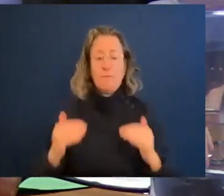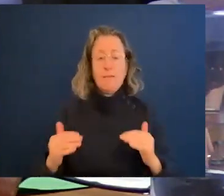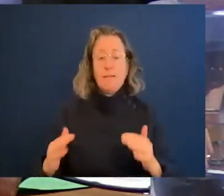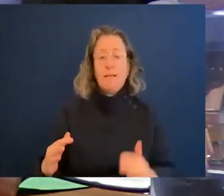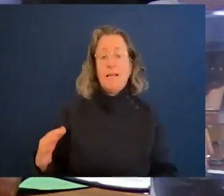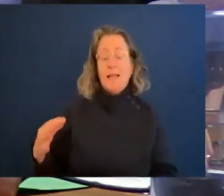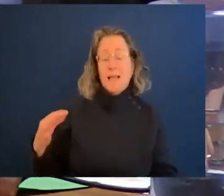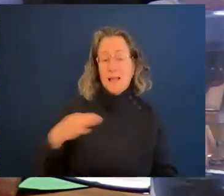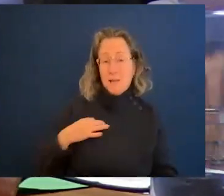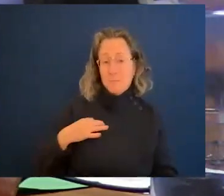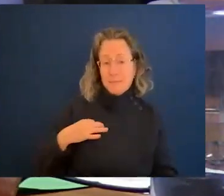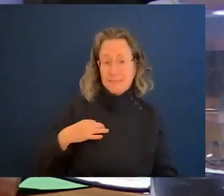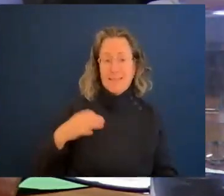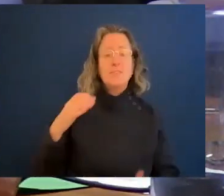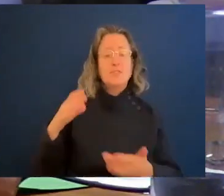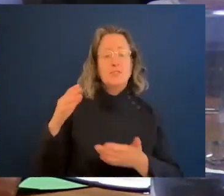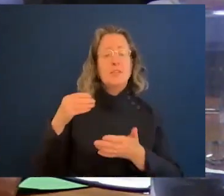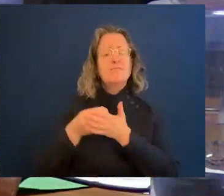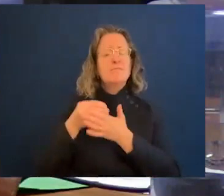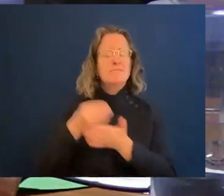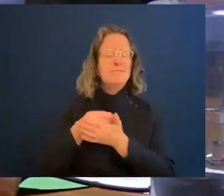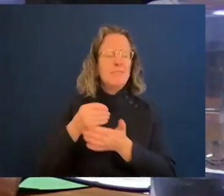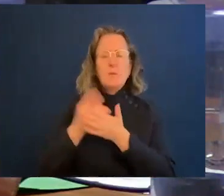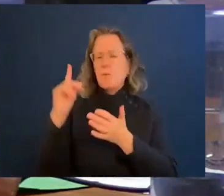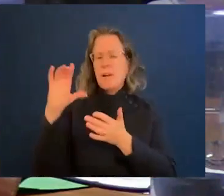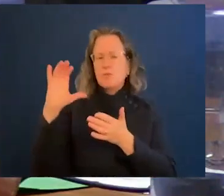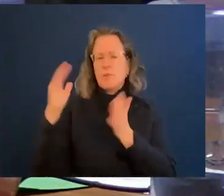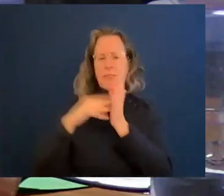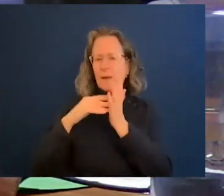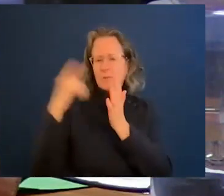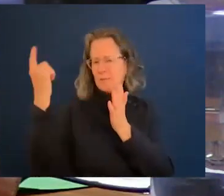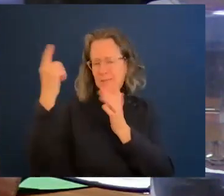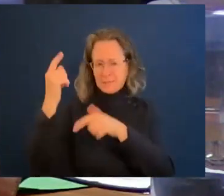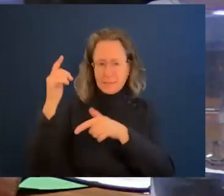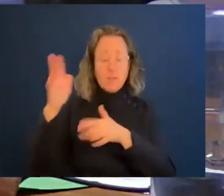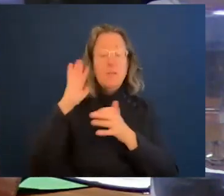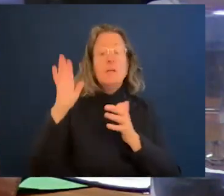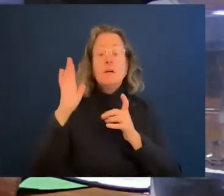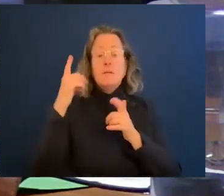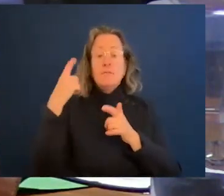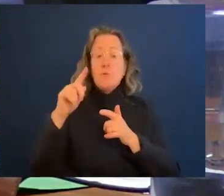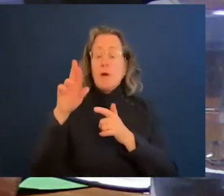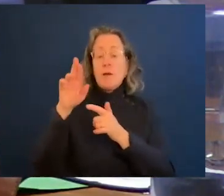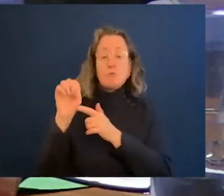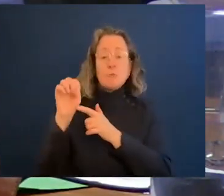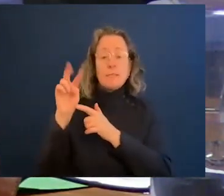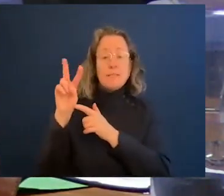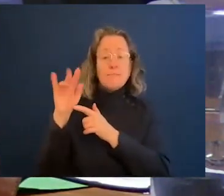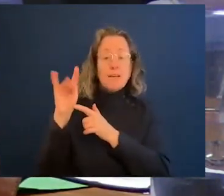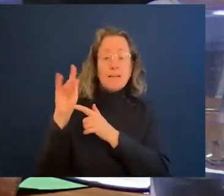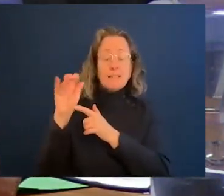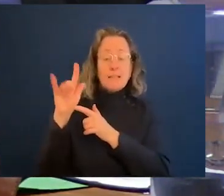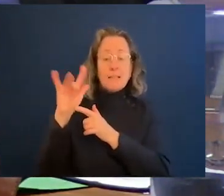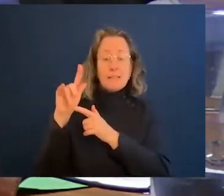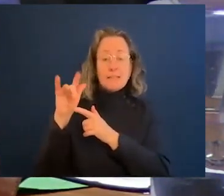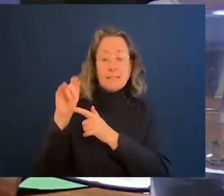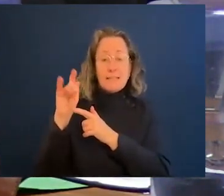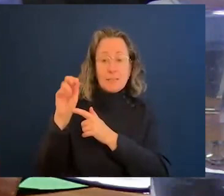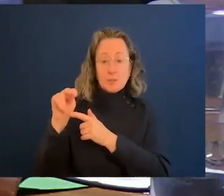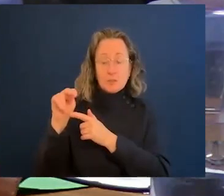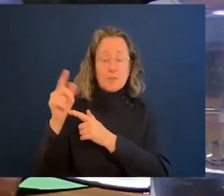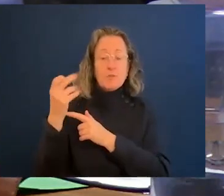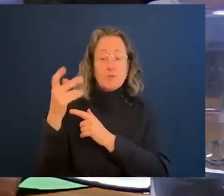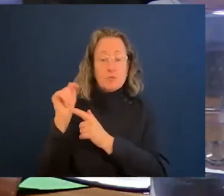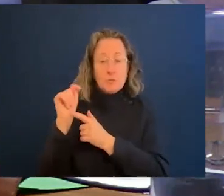Community recovery and revitalization Grant to pay for water and sewer lines at Tri park for infill home